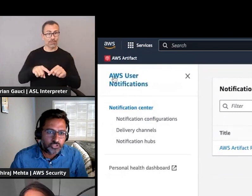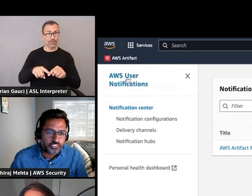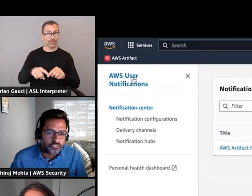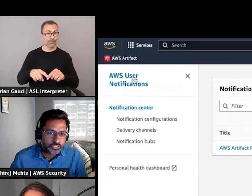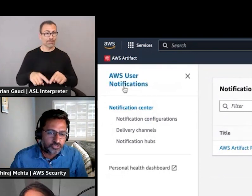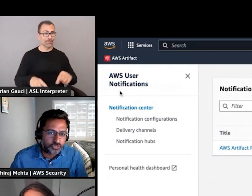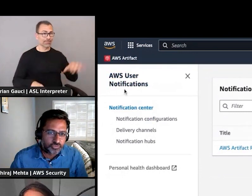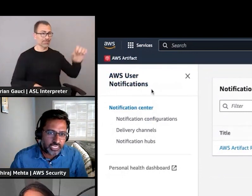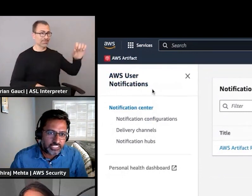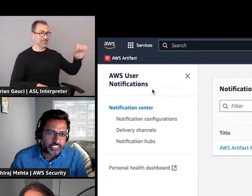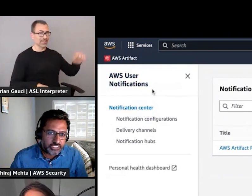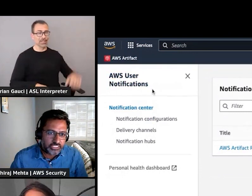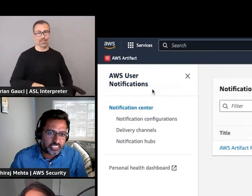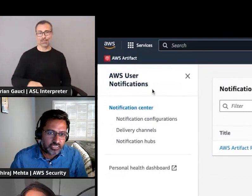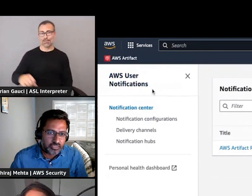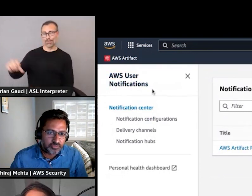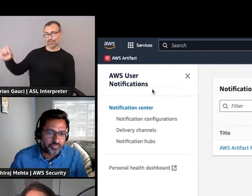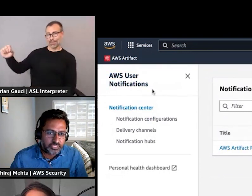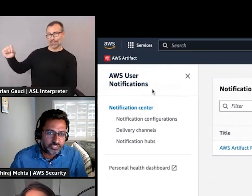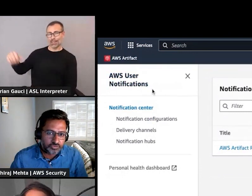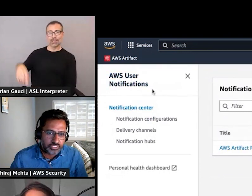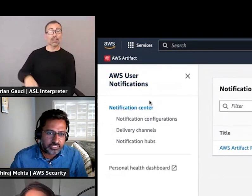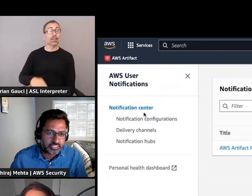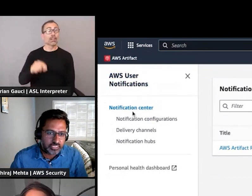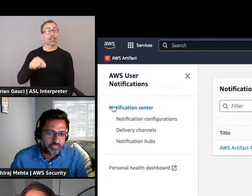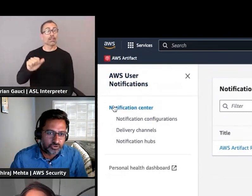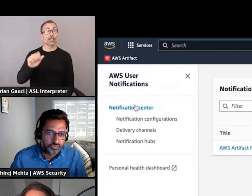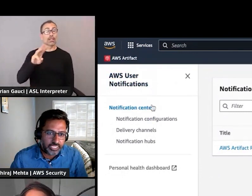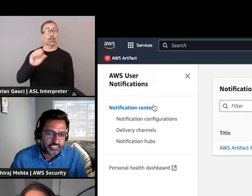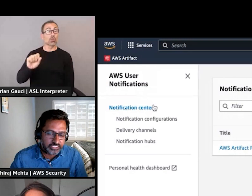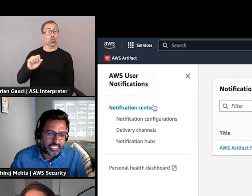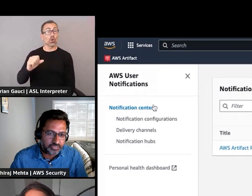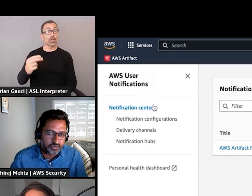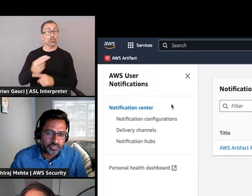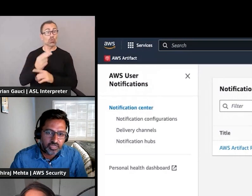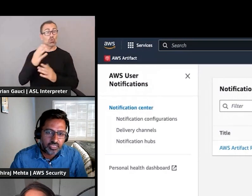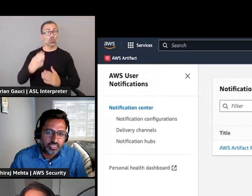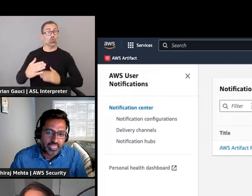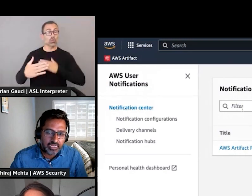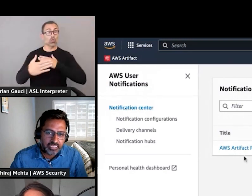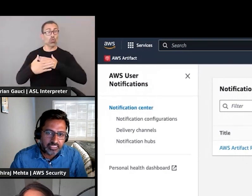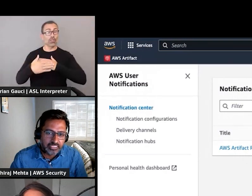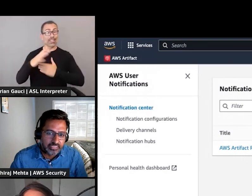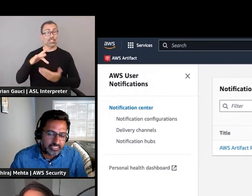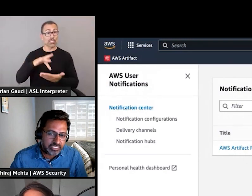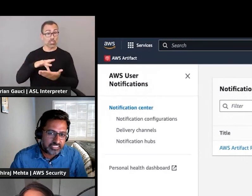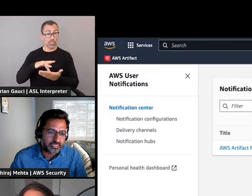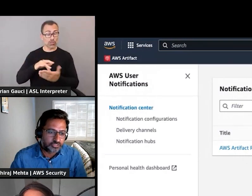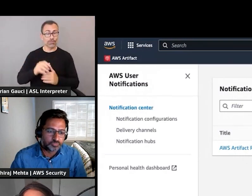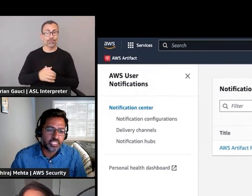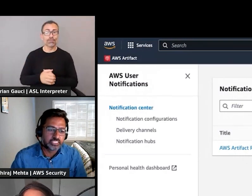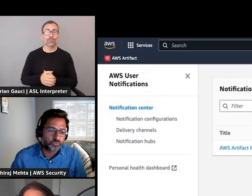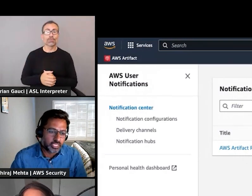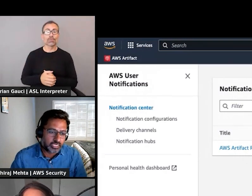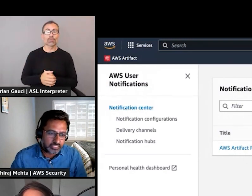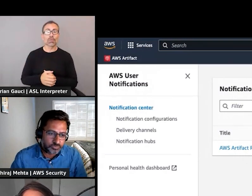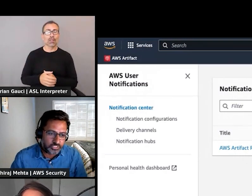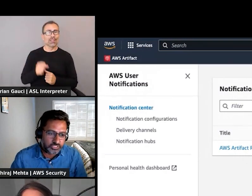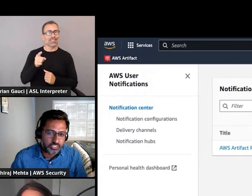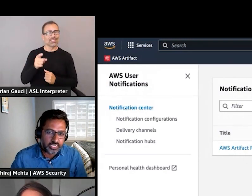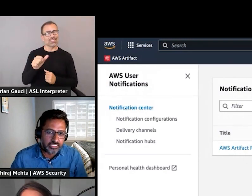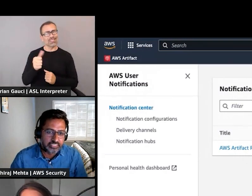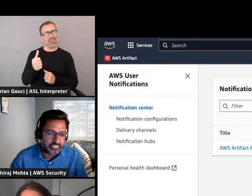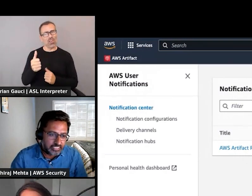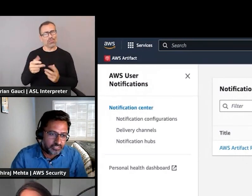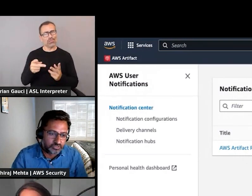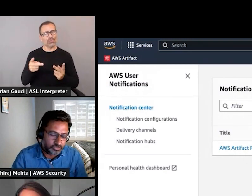is AWS User Notifications Service Notification Center. And this is another place where